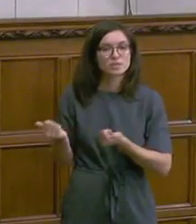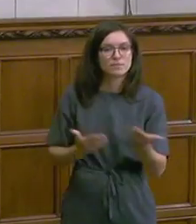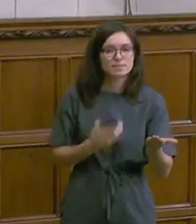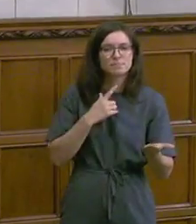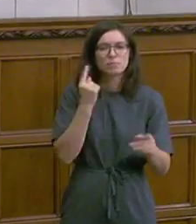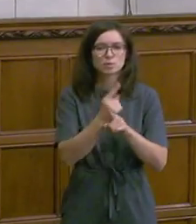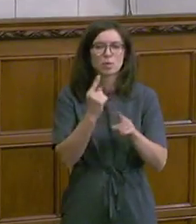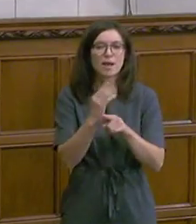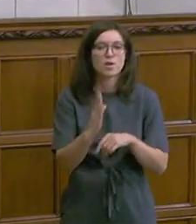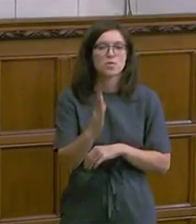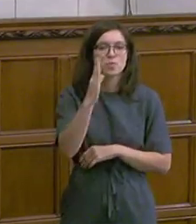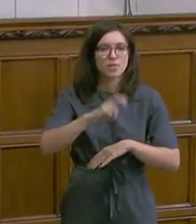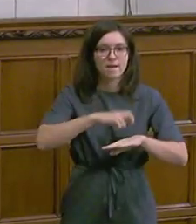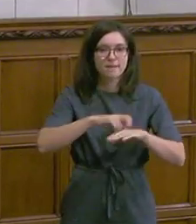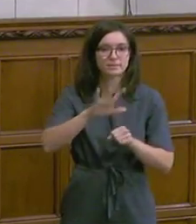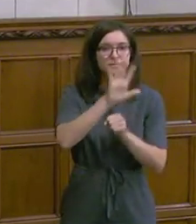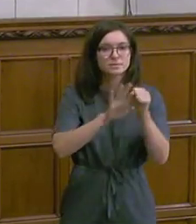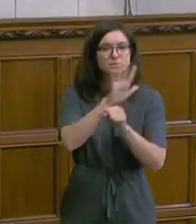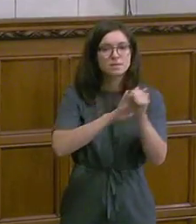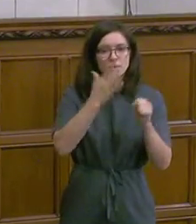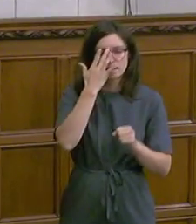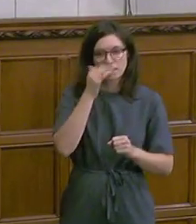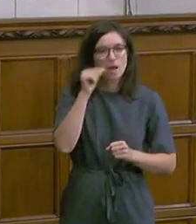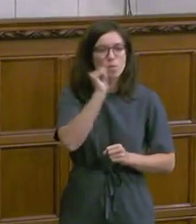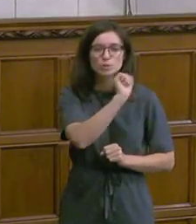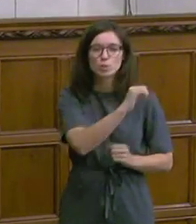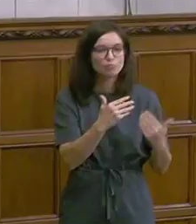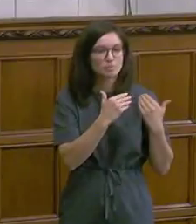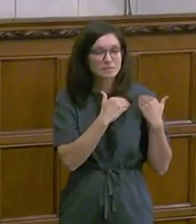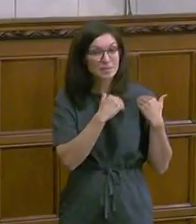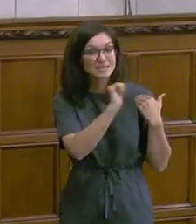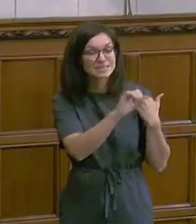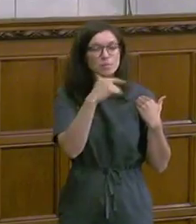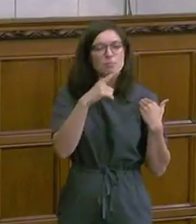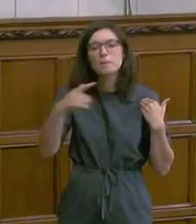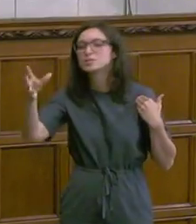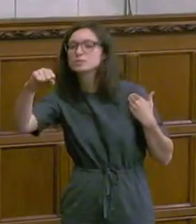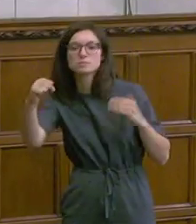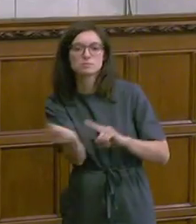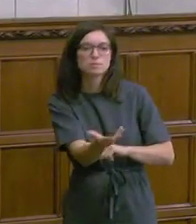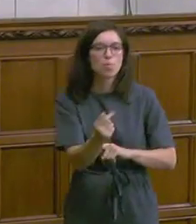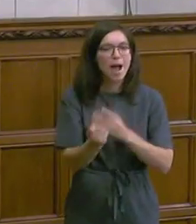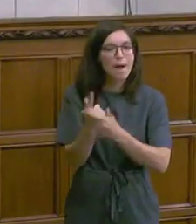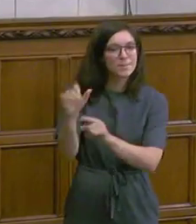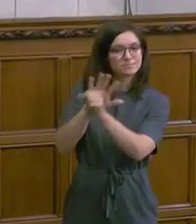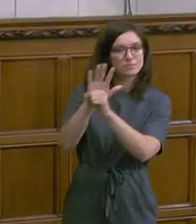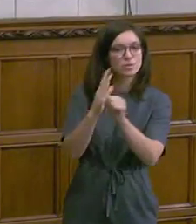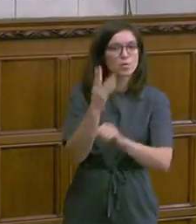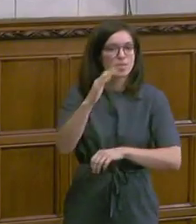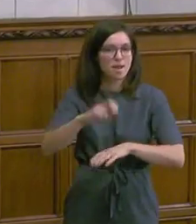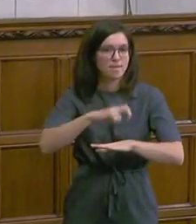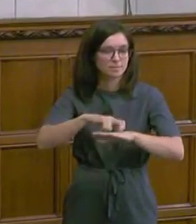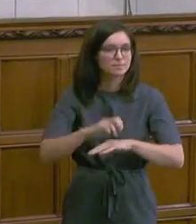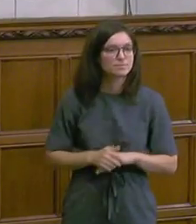Stringer, I know that that's not the responsibility of the Minister, but just to give you a flavour for what's happening there. Some 3,500 British